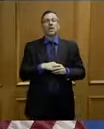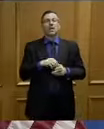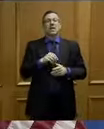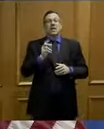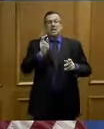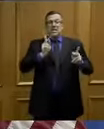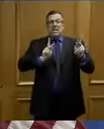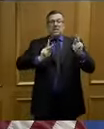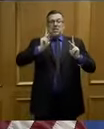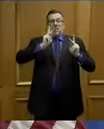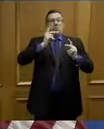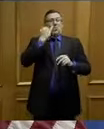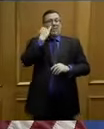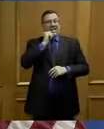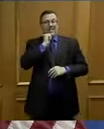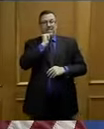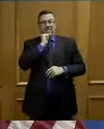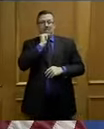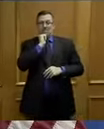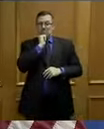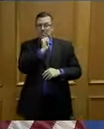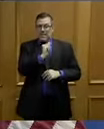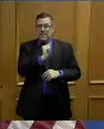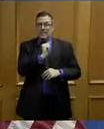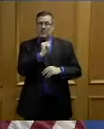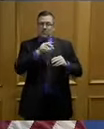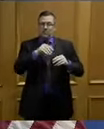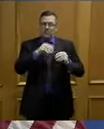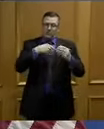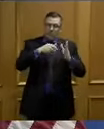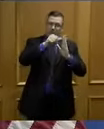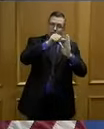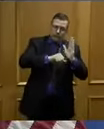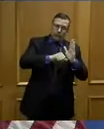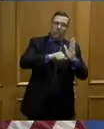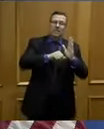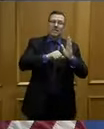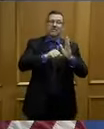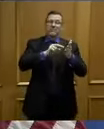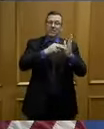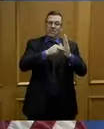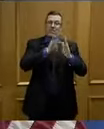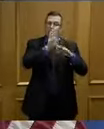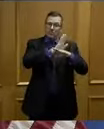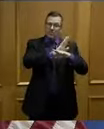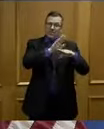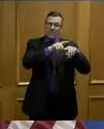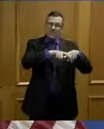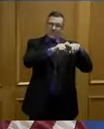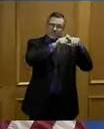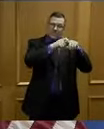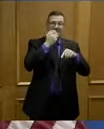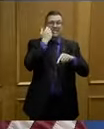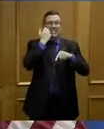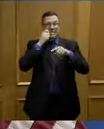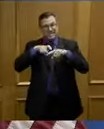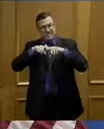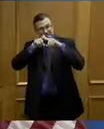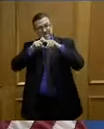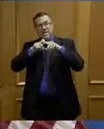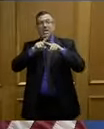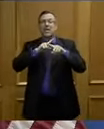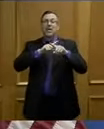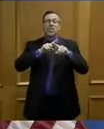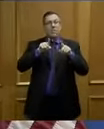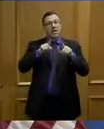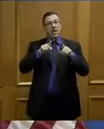real cost to dentists and to physicians because it's parts of their practice. But the outpouring of personal